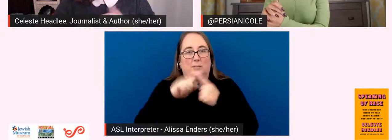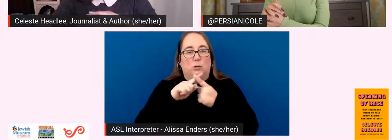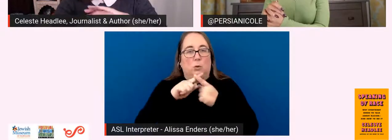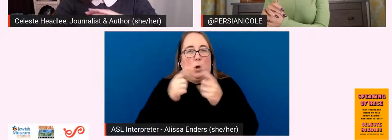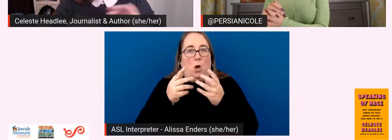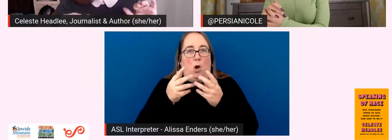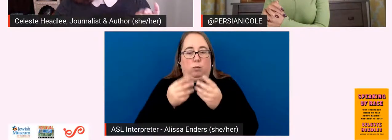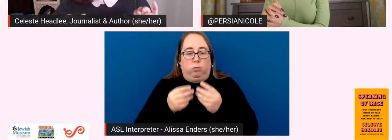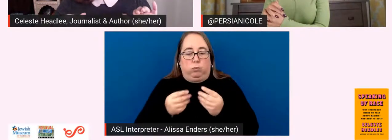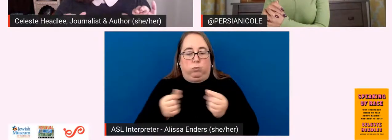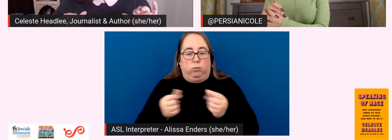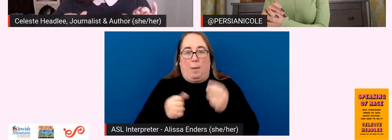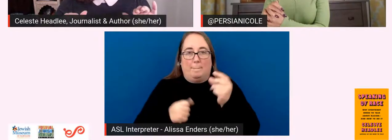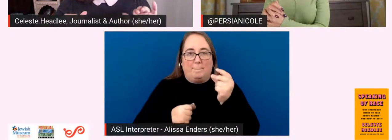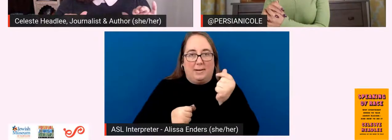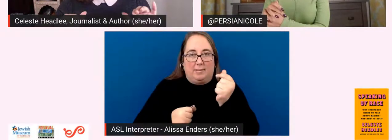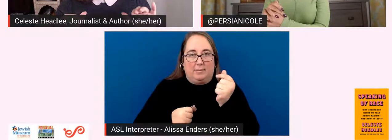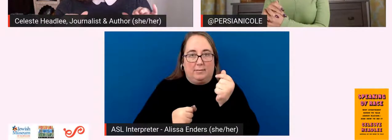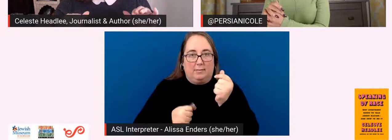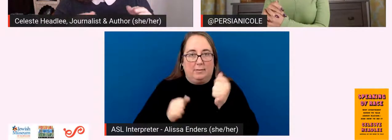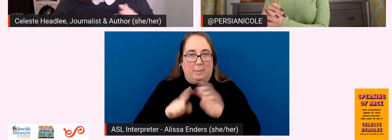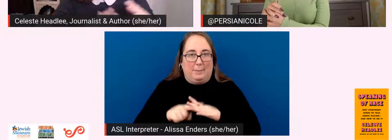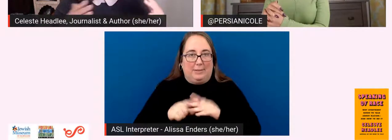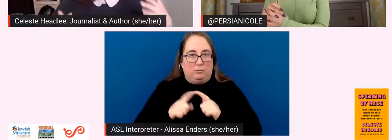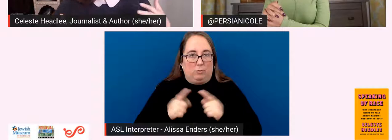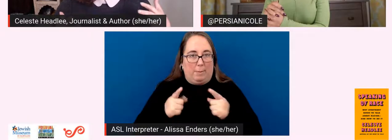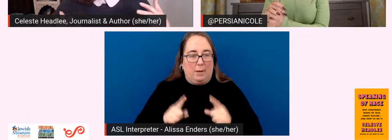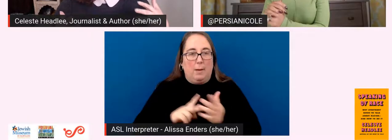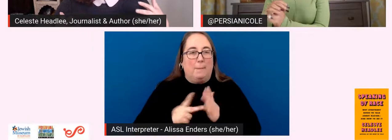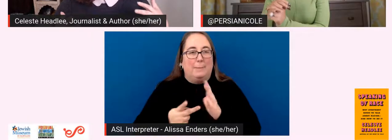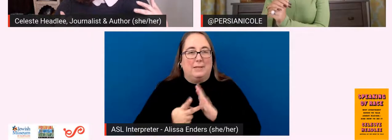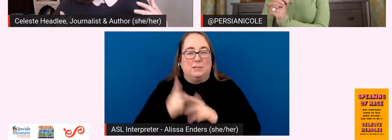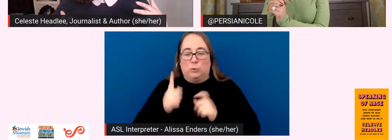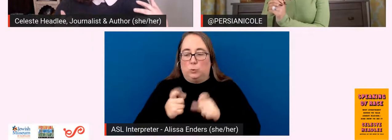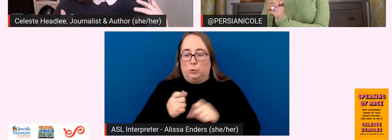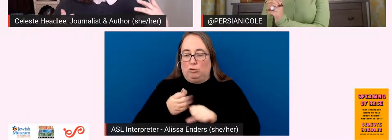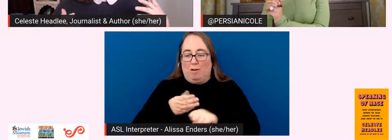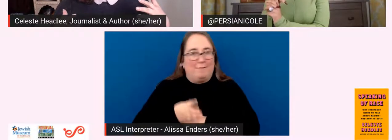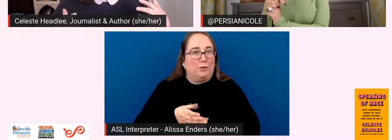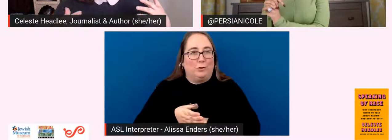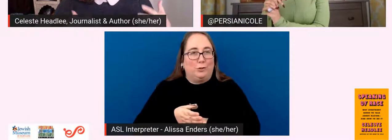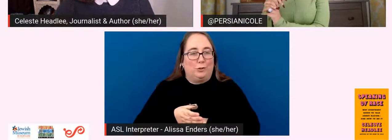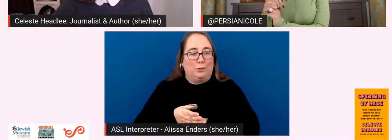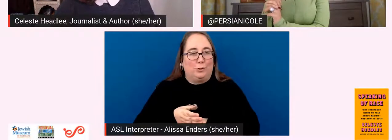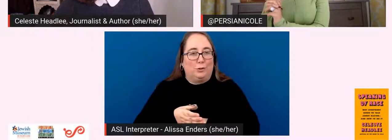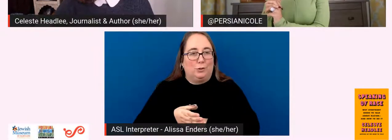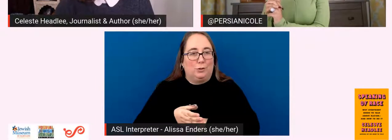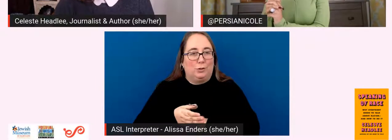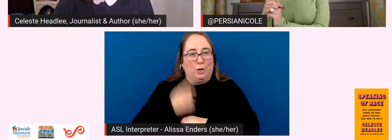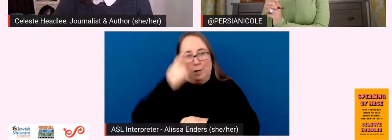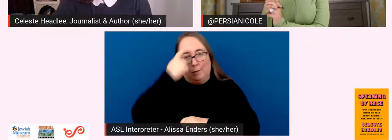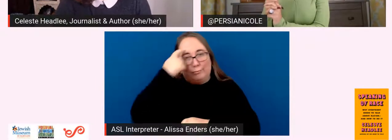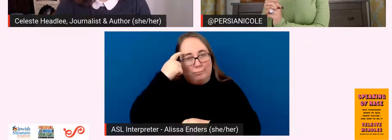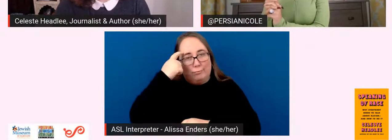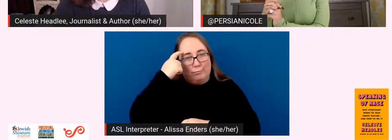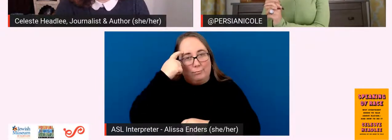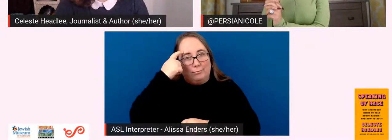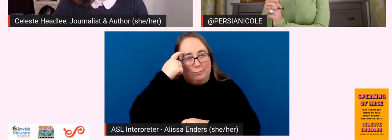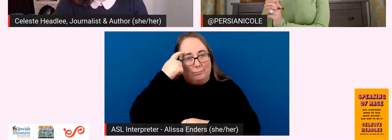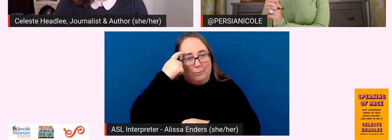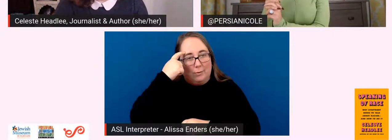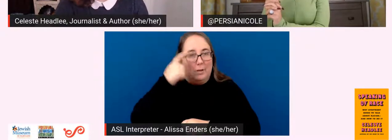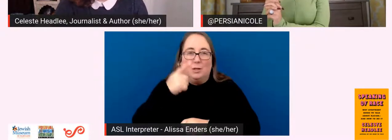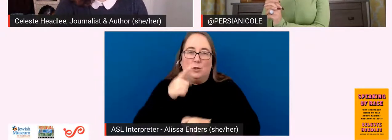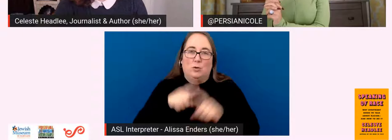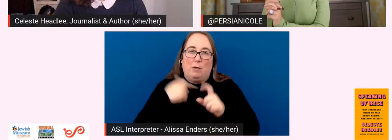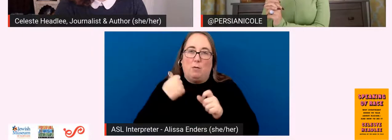it. Immediately that begins to happen, which means that a year, after you've lost your dog, you actually don't